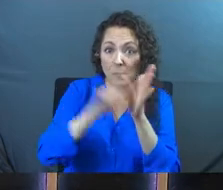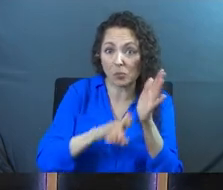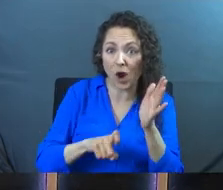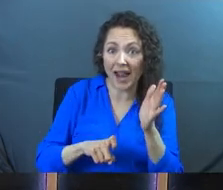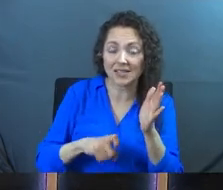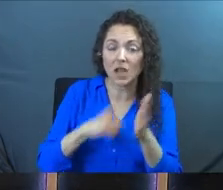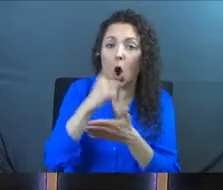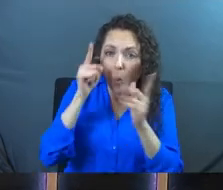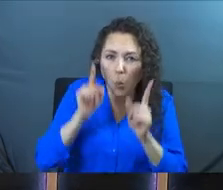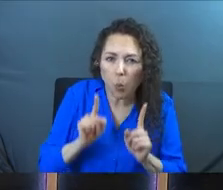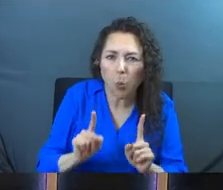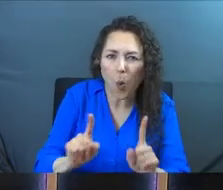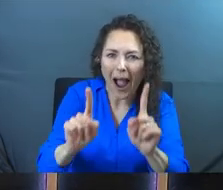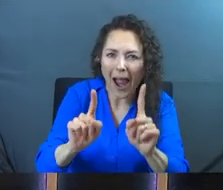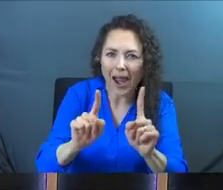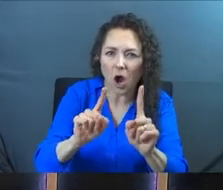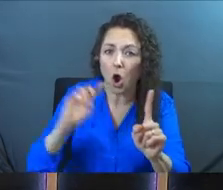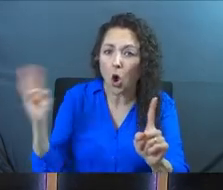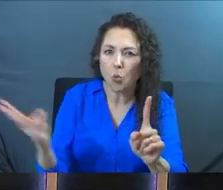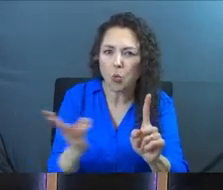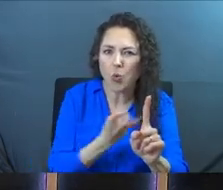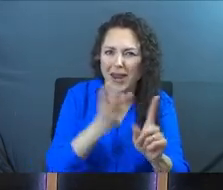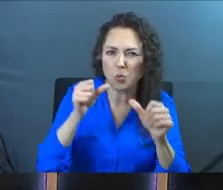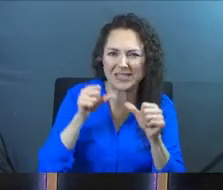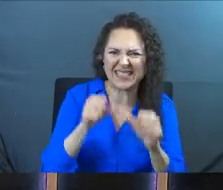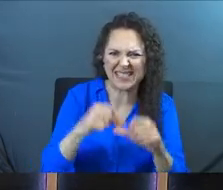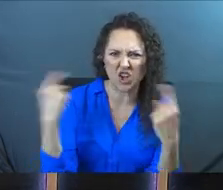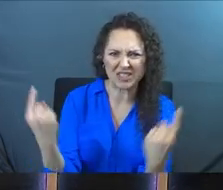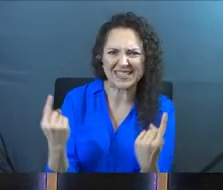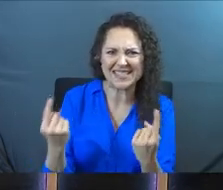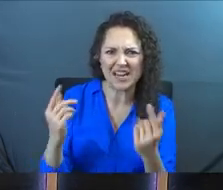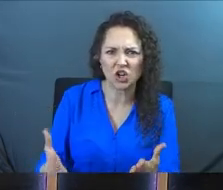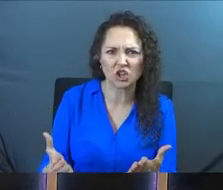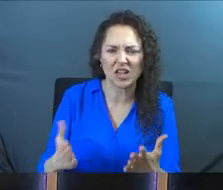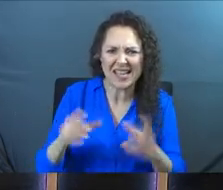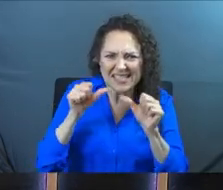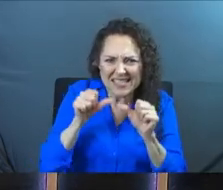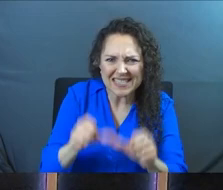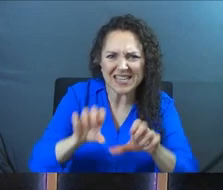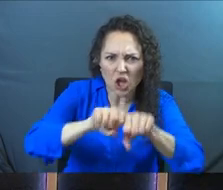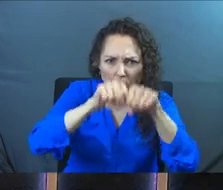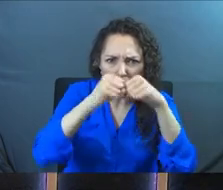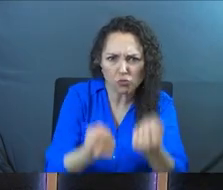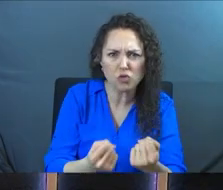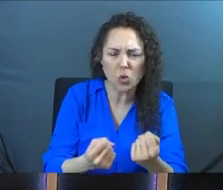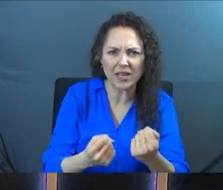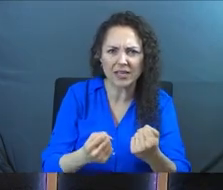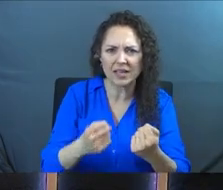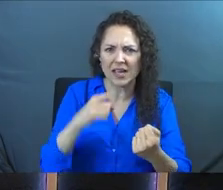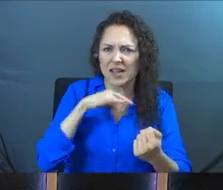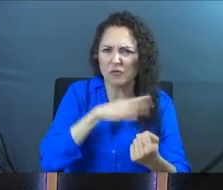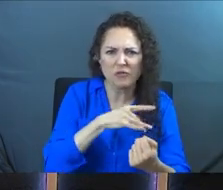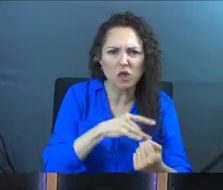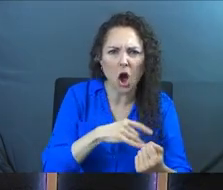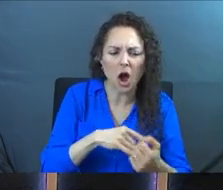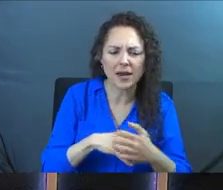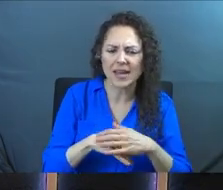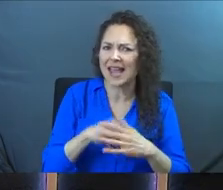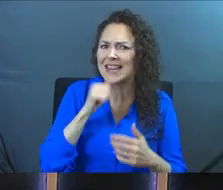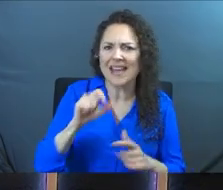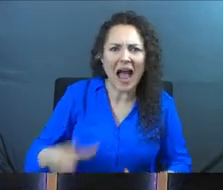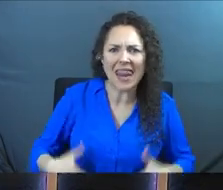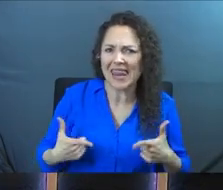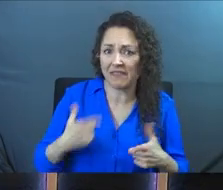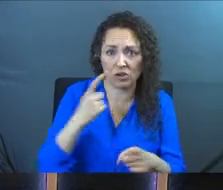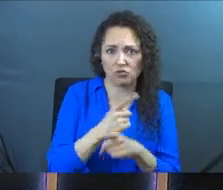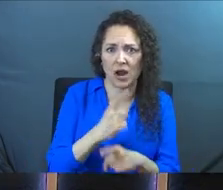while we were still sinners. While we were still sinners, still broken, still flawed, still not living the life we were